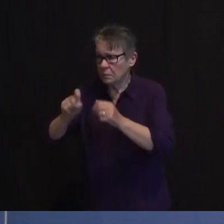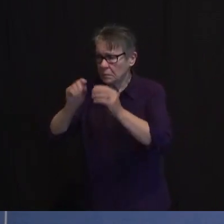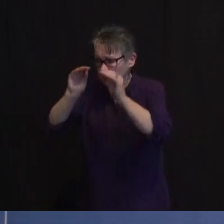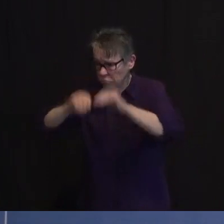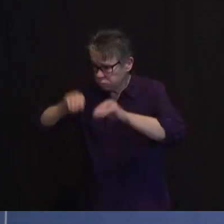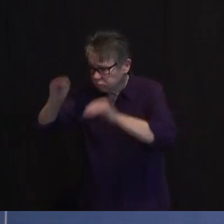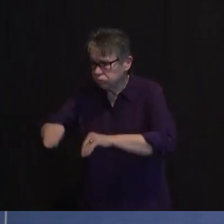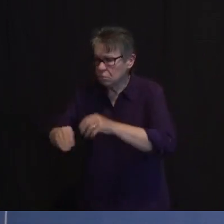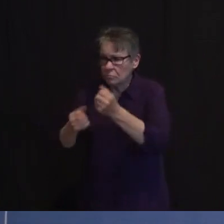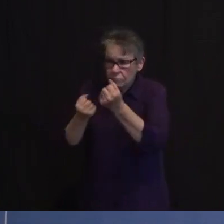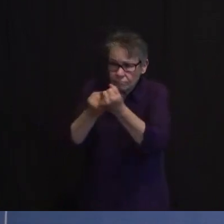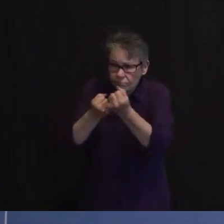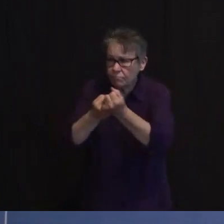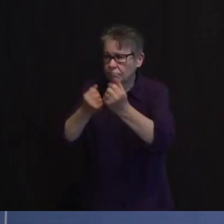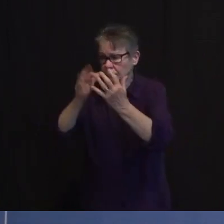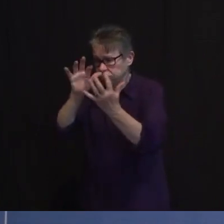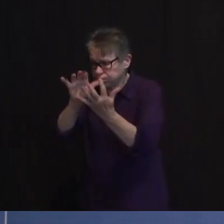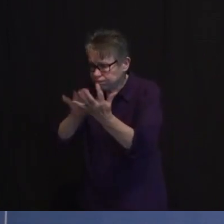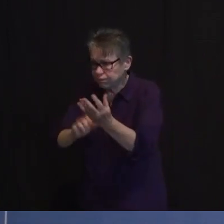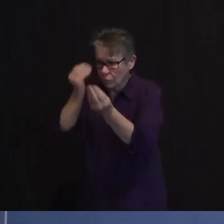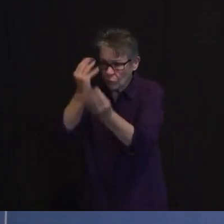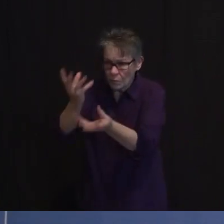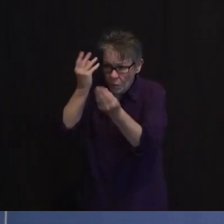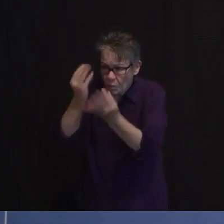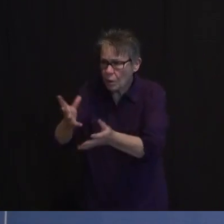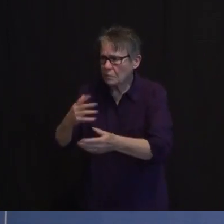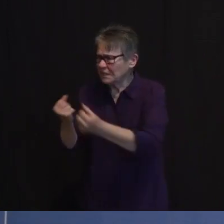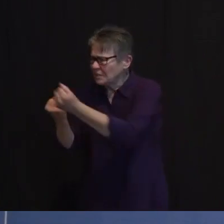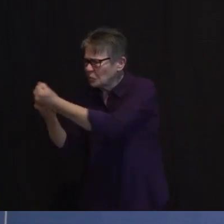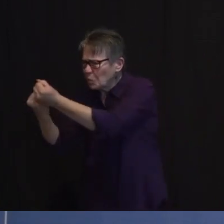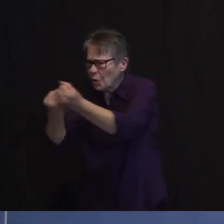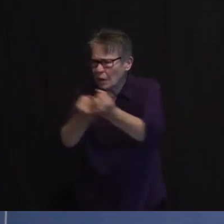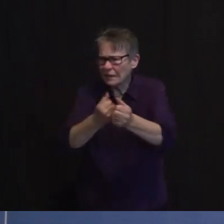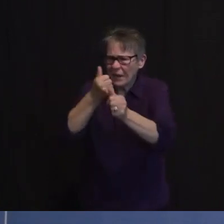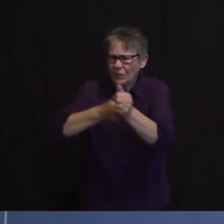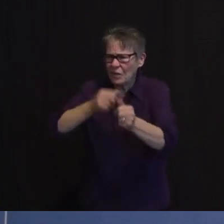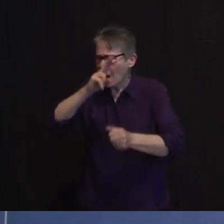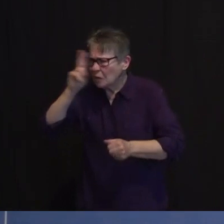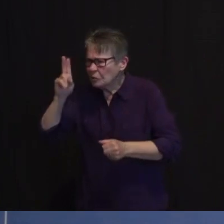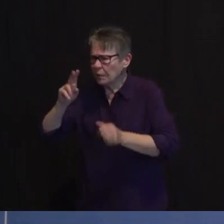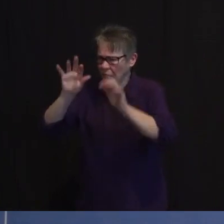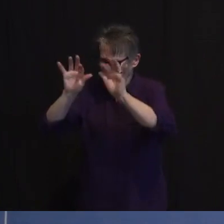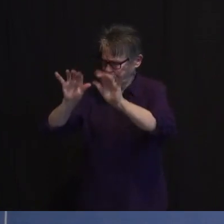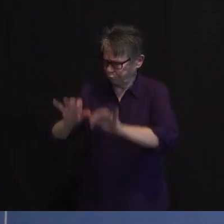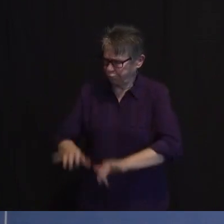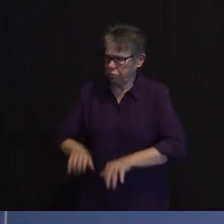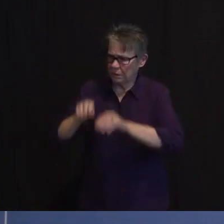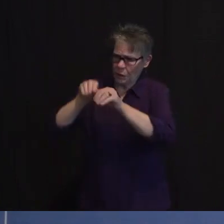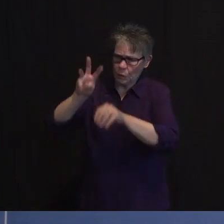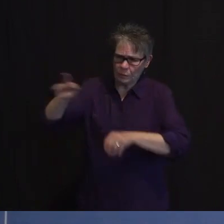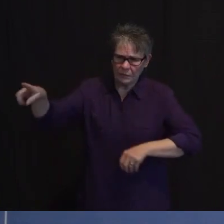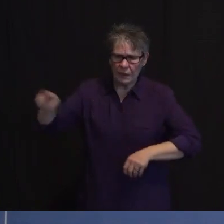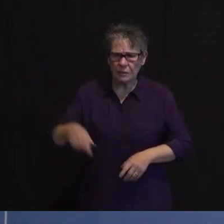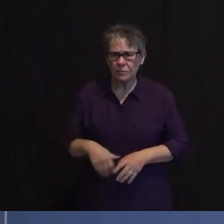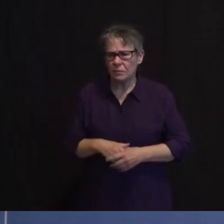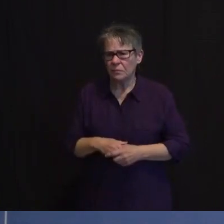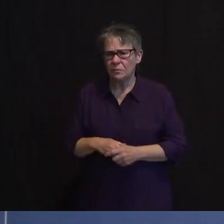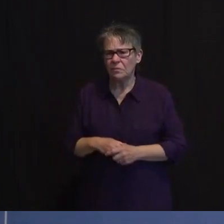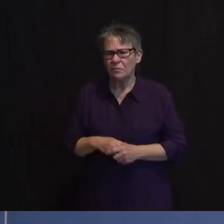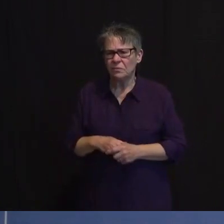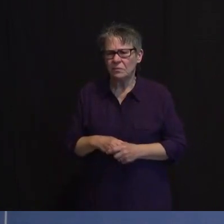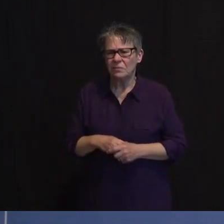bedside. A lot of these things are already in place in New Jersey. As you know, New Jersey was a leader in bioethics